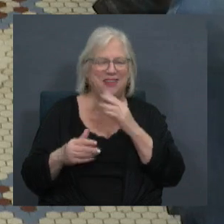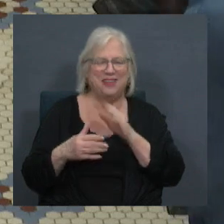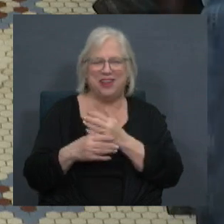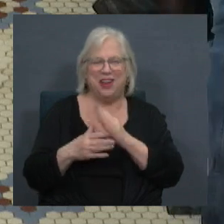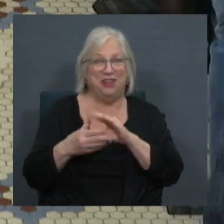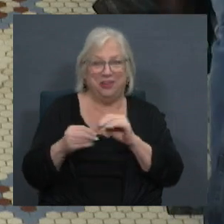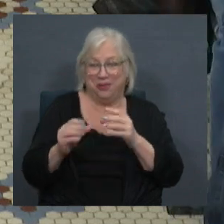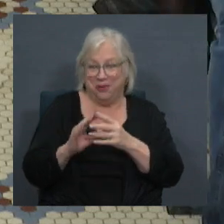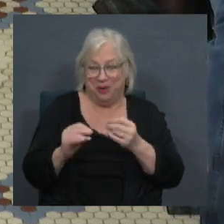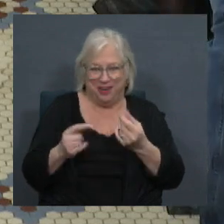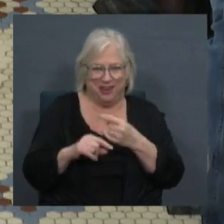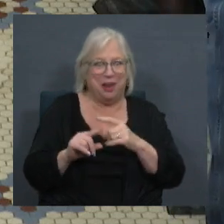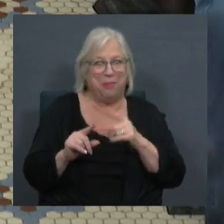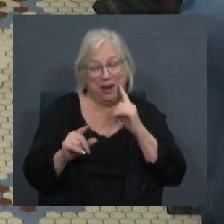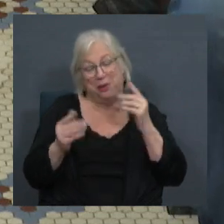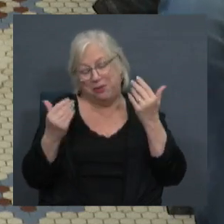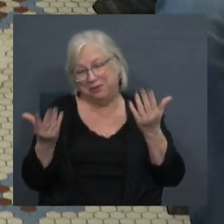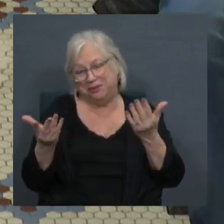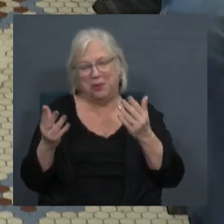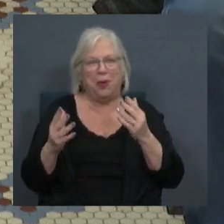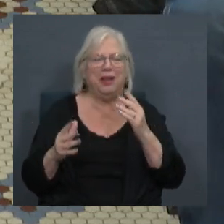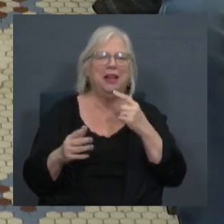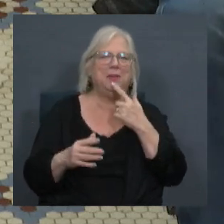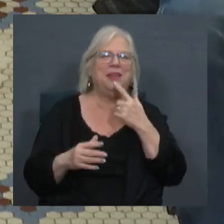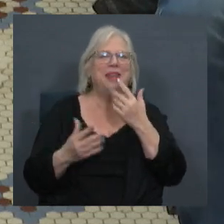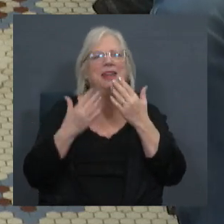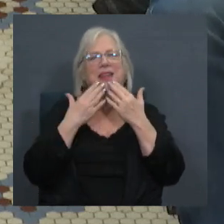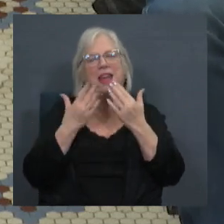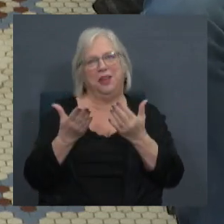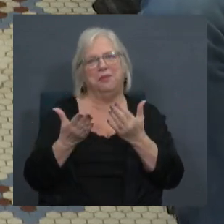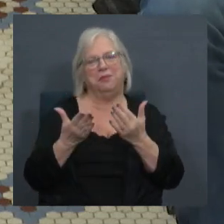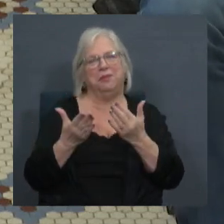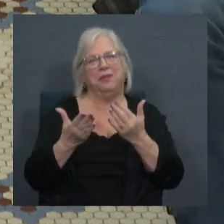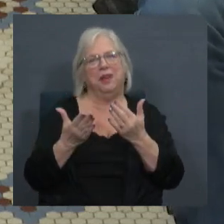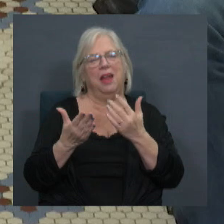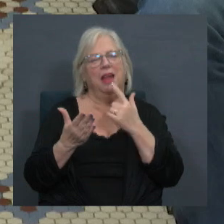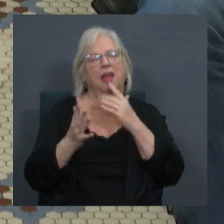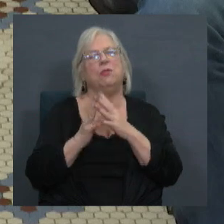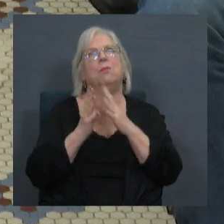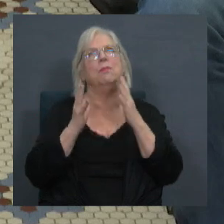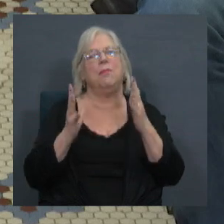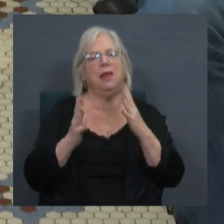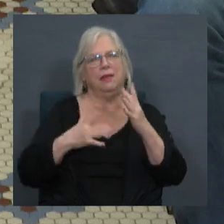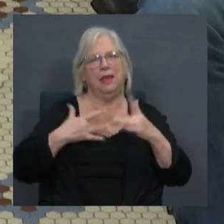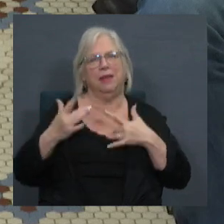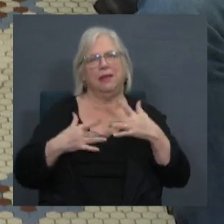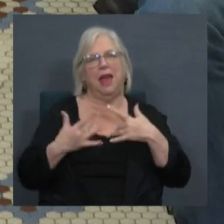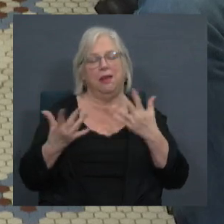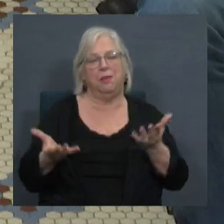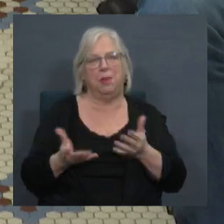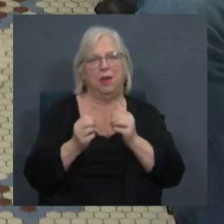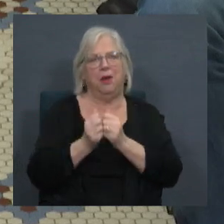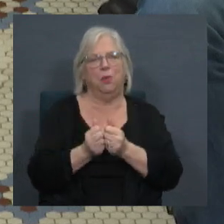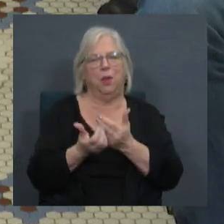I've. Let me begin by just saying thank you. I am tremendously excited to be here with